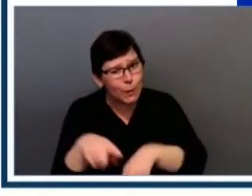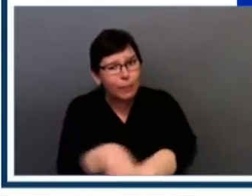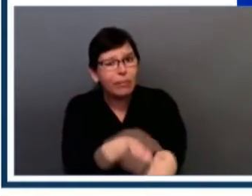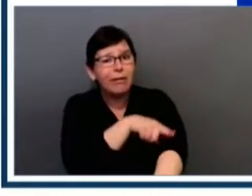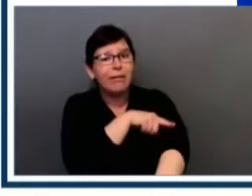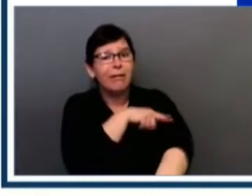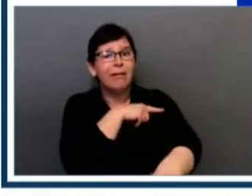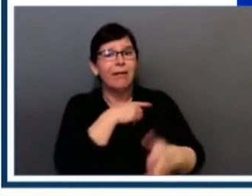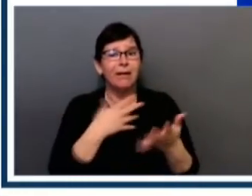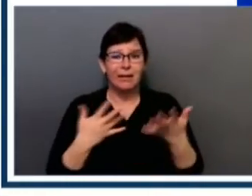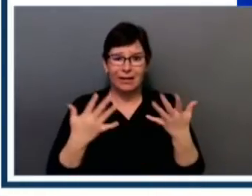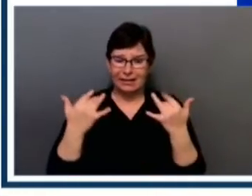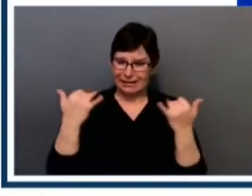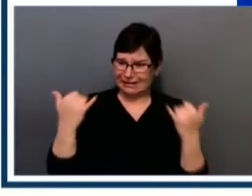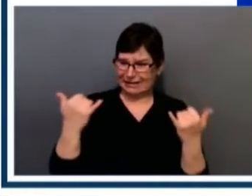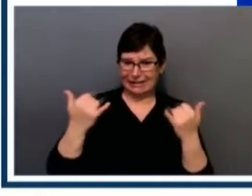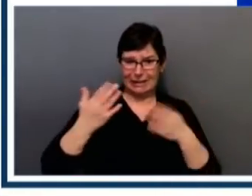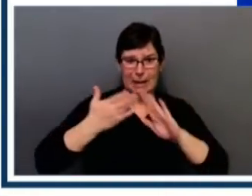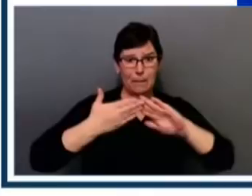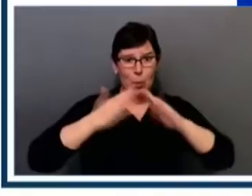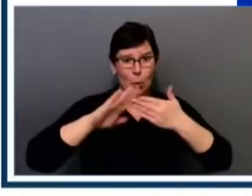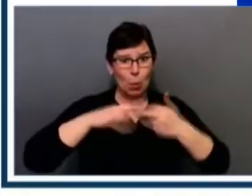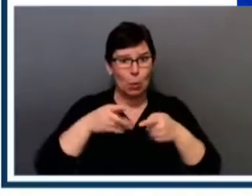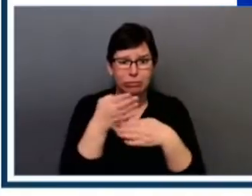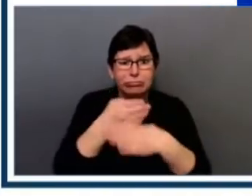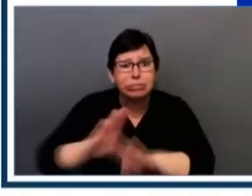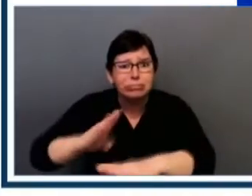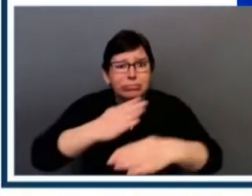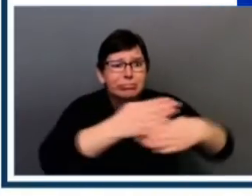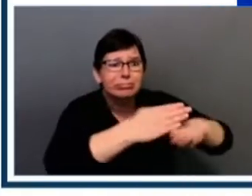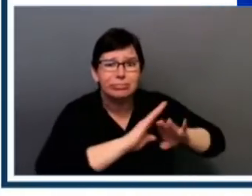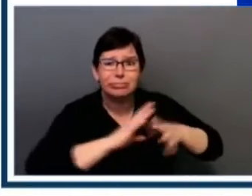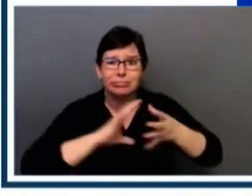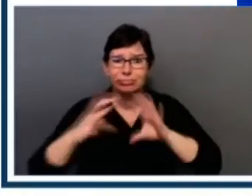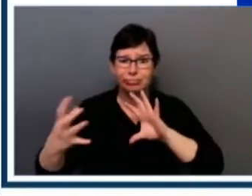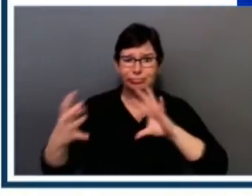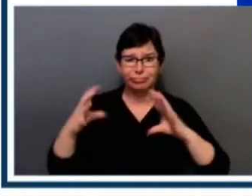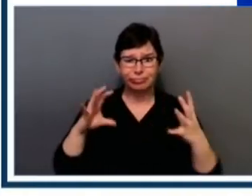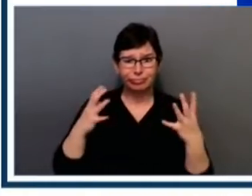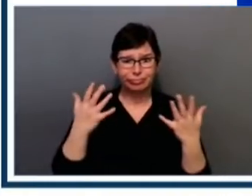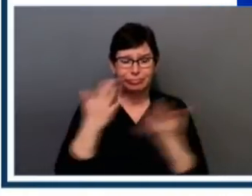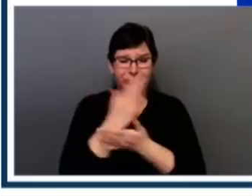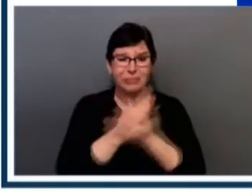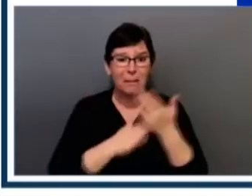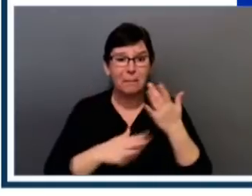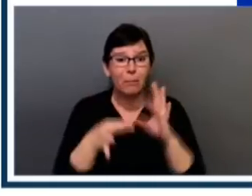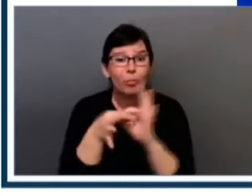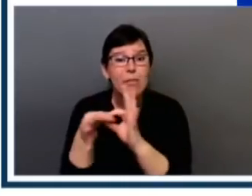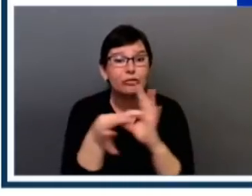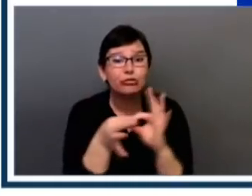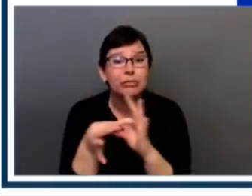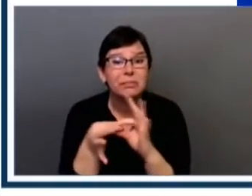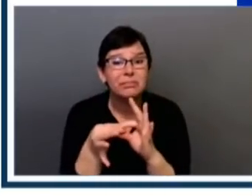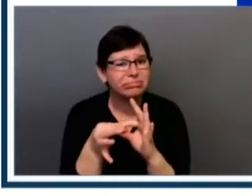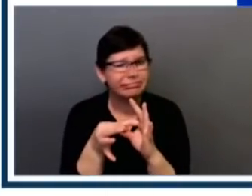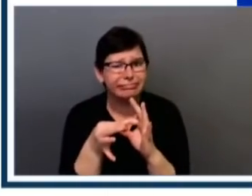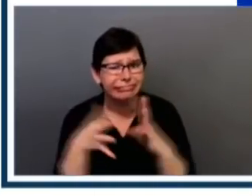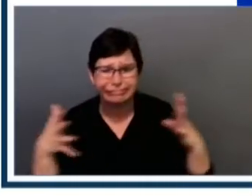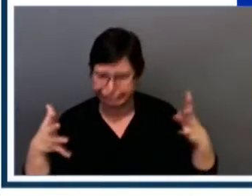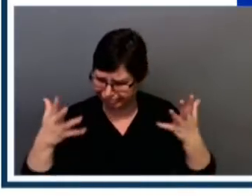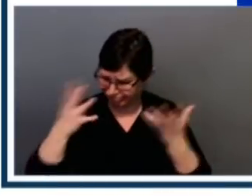been broken beyond repair. Some personal relationships have been broken beyond repair over the last 2 years, but certainly the last few